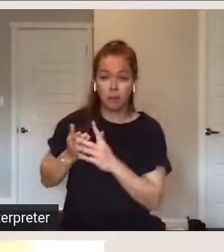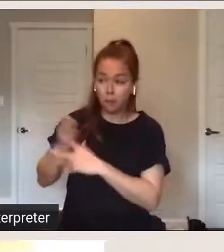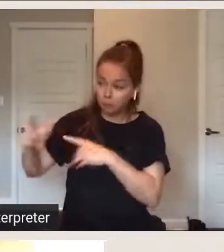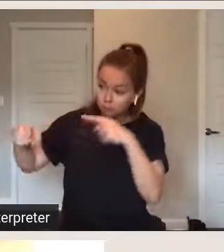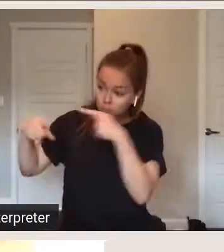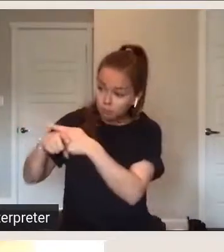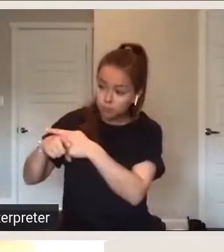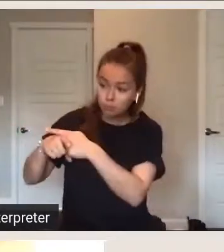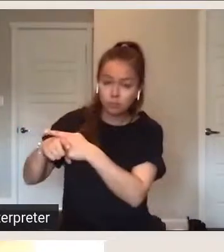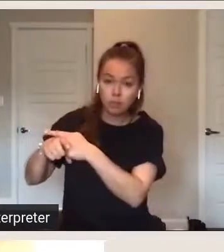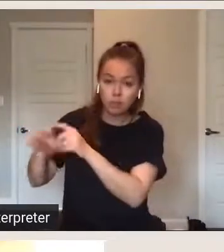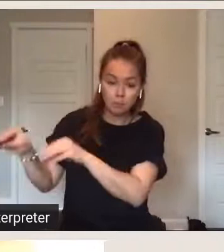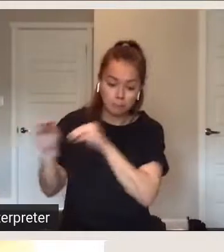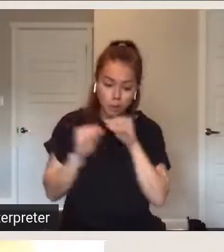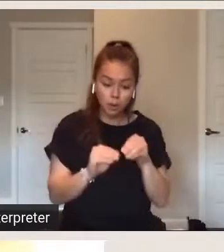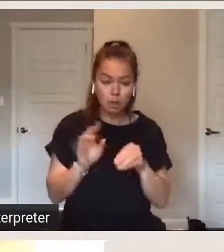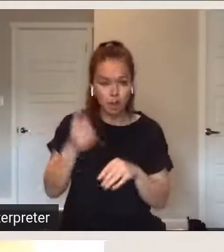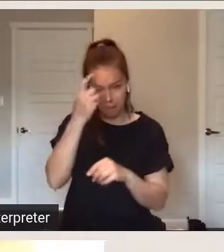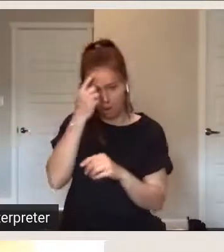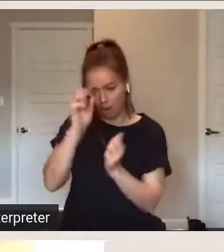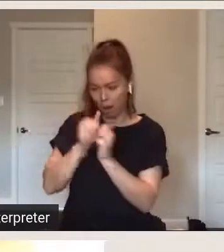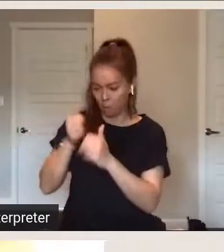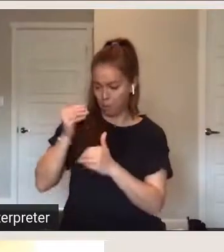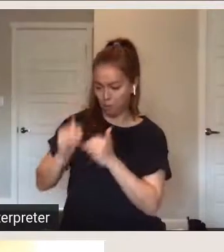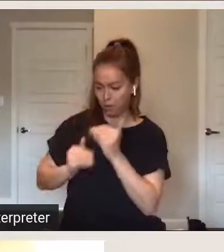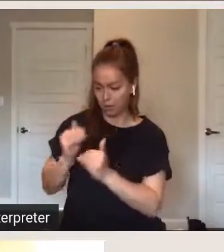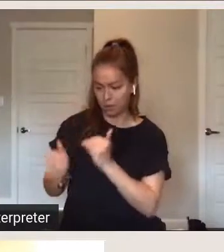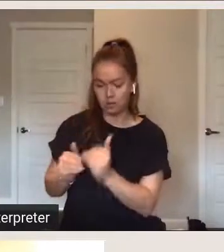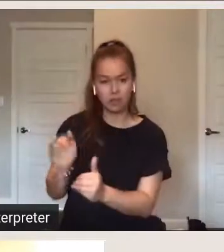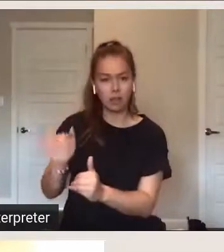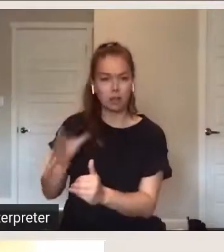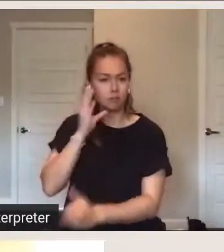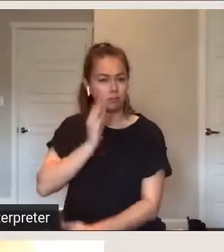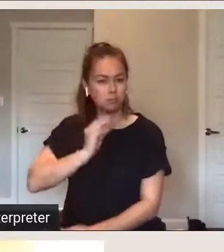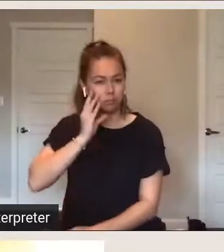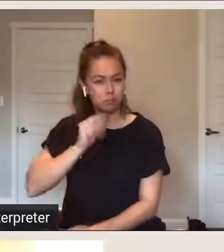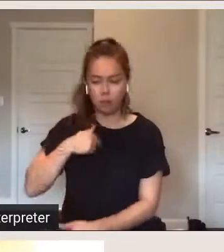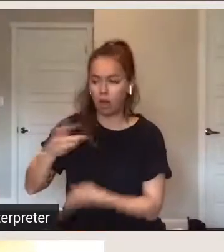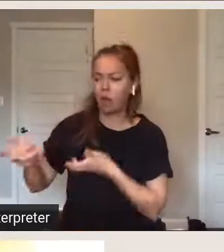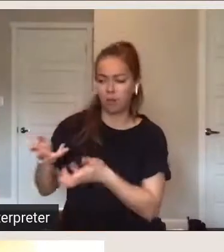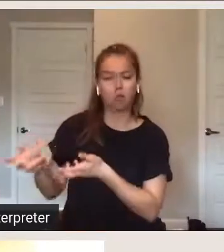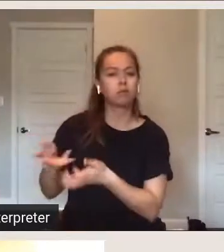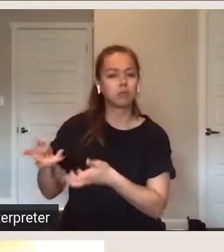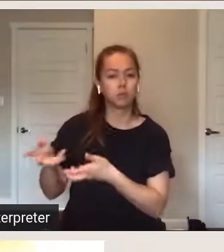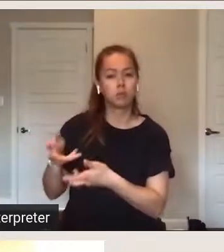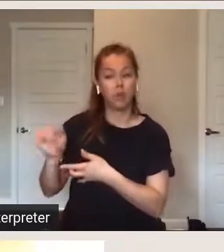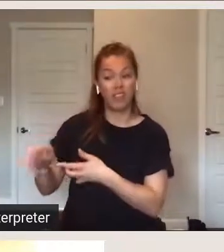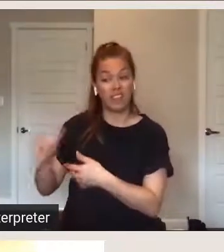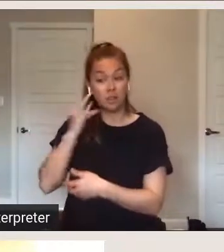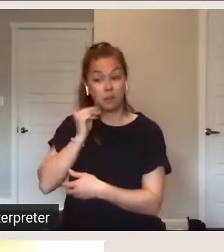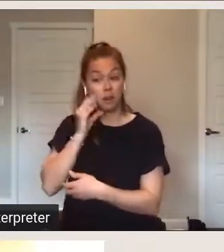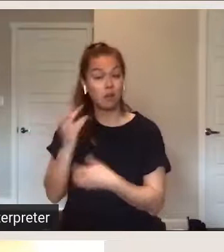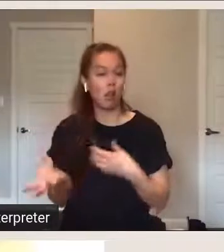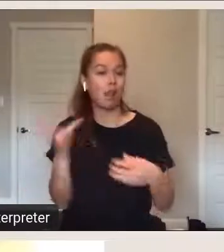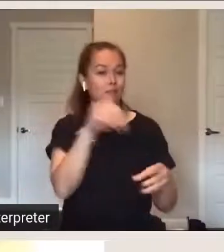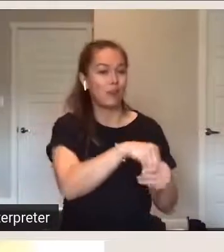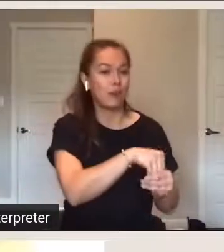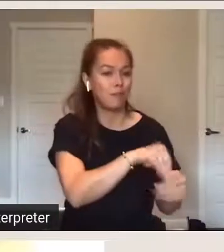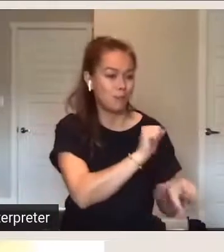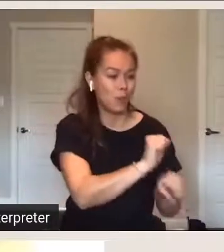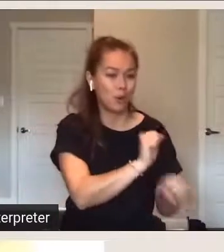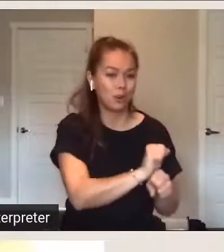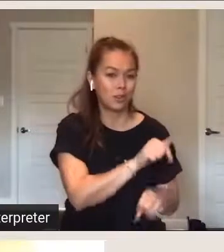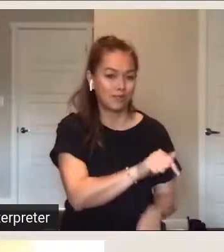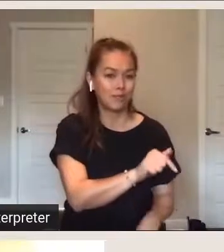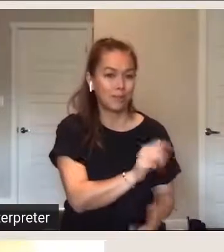generally, I think a lot of those experiences fed into this work. So the kind of narrative side was like, that was a